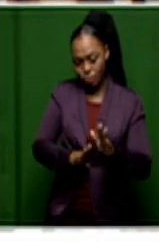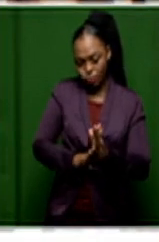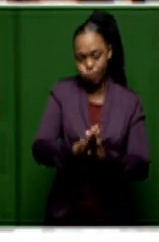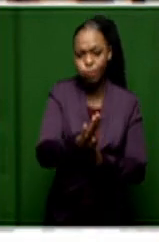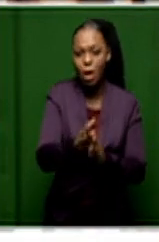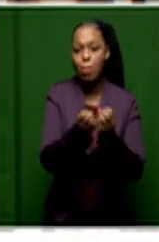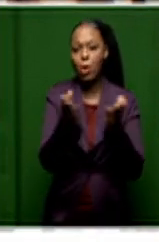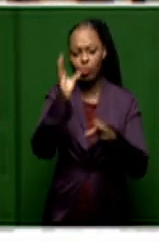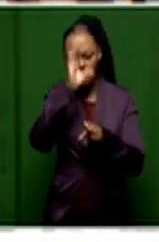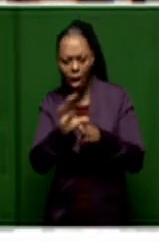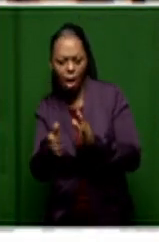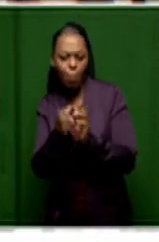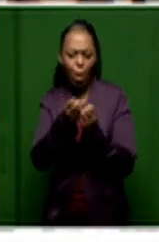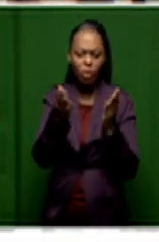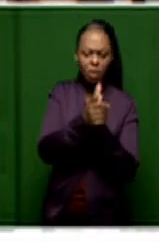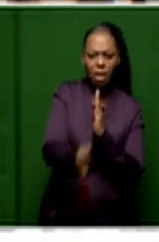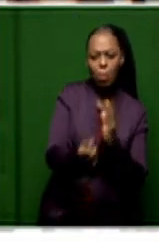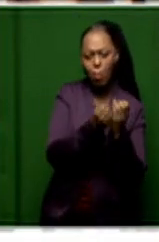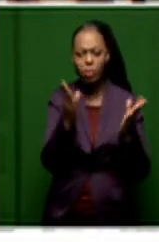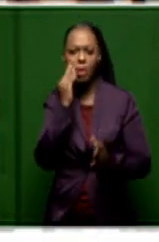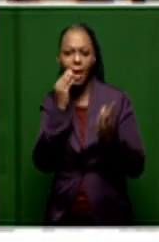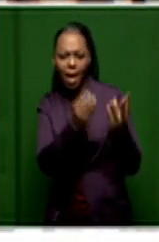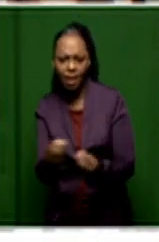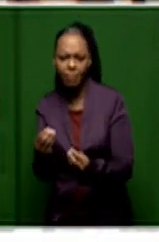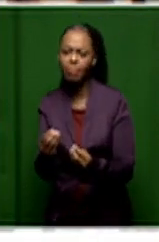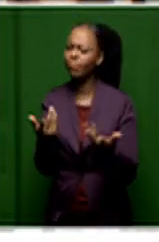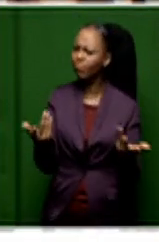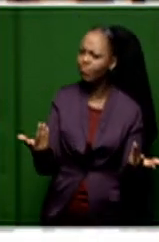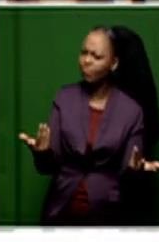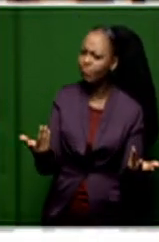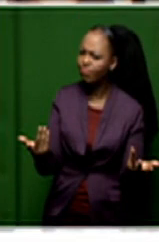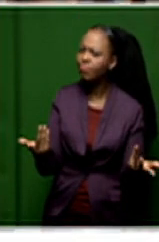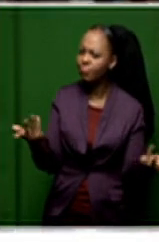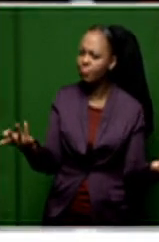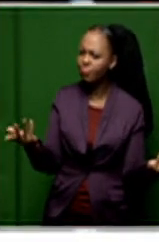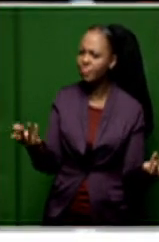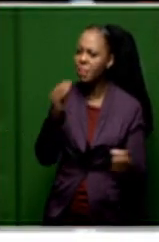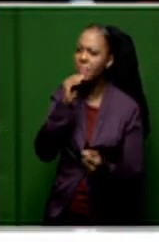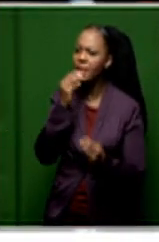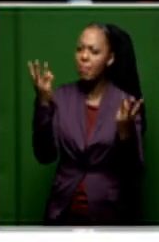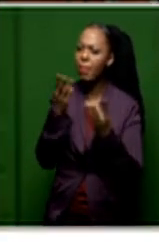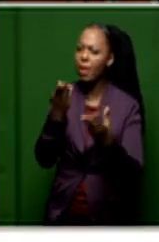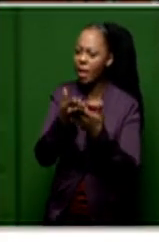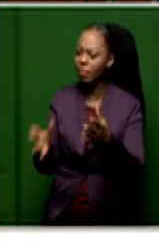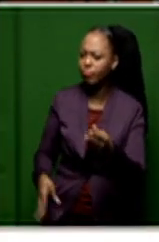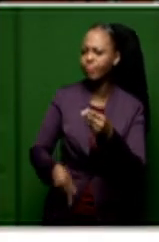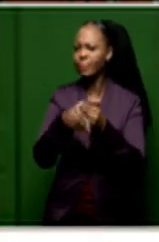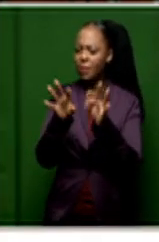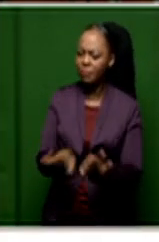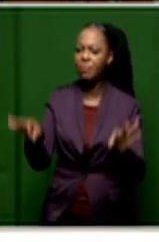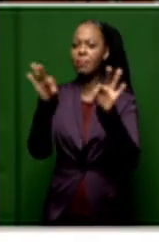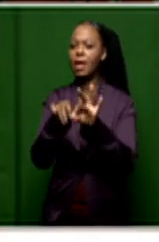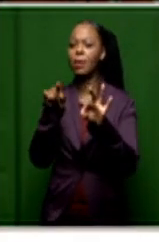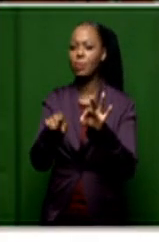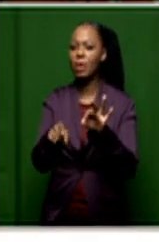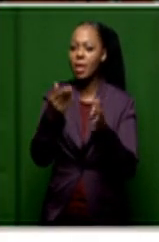people, more and more people will not be able to functionally add value to the economy, to be able to